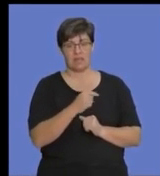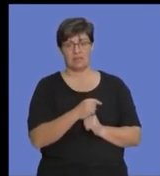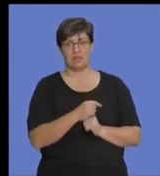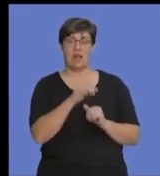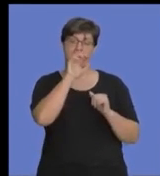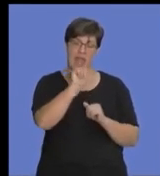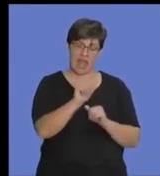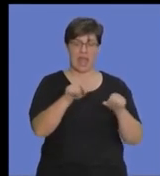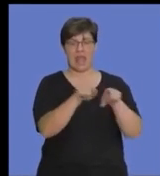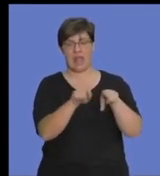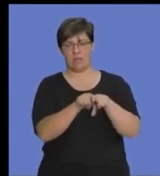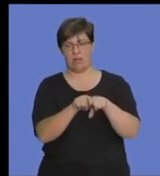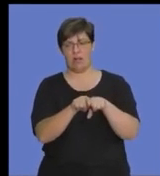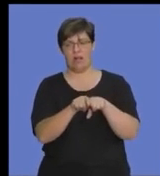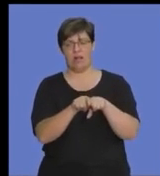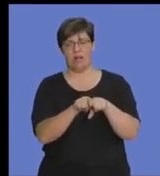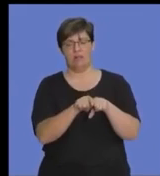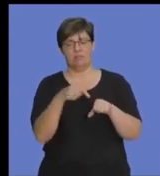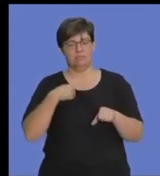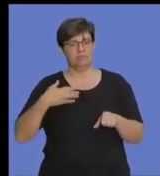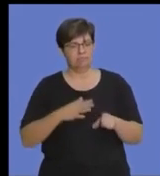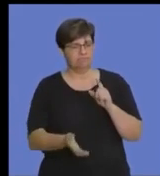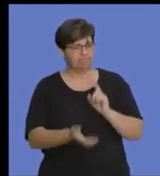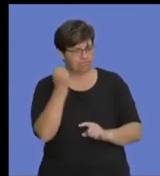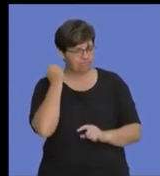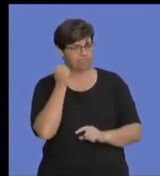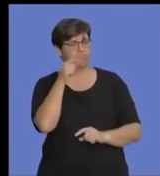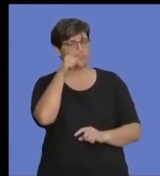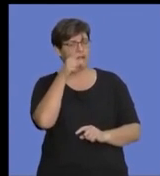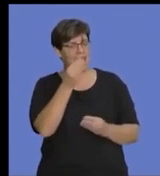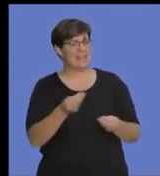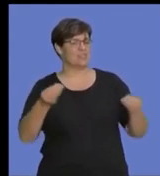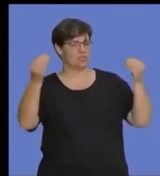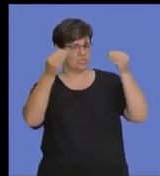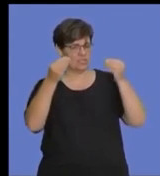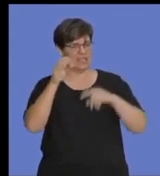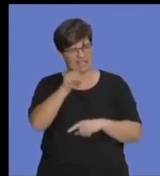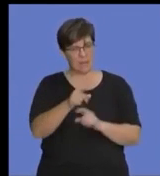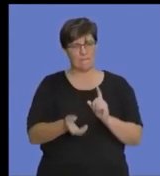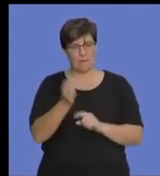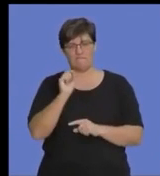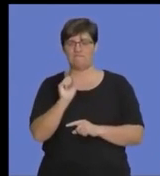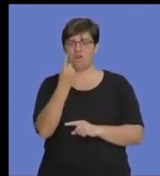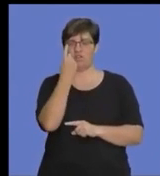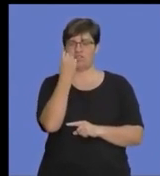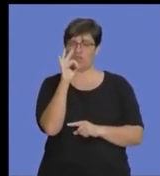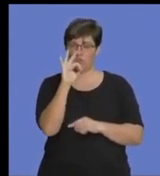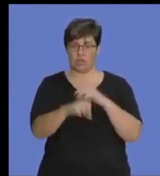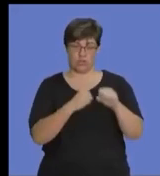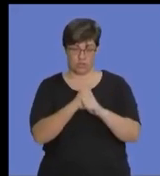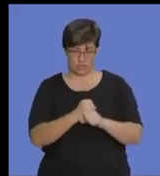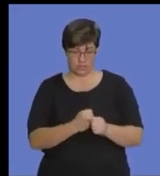say this is A is equals to, firstly, I will want to find how much interest did Sibusiso get for the